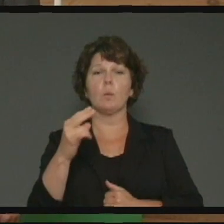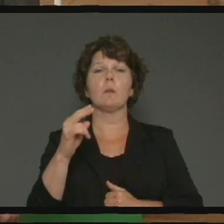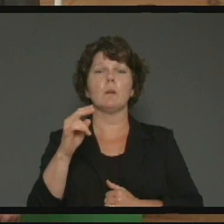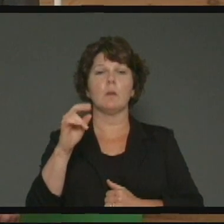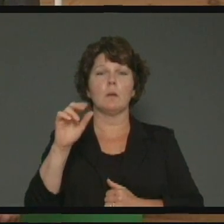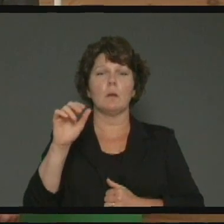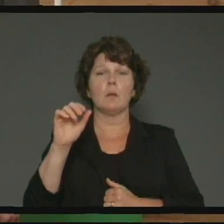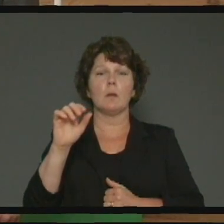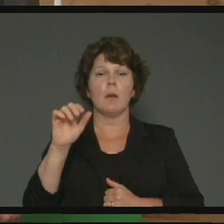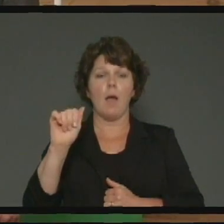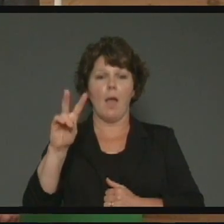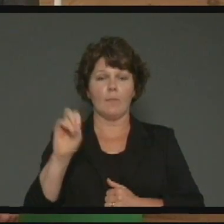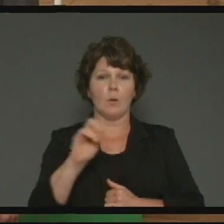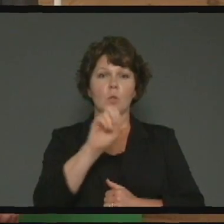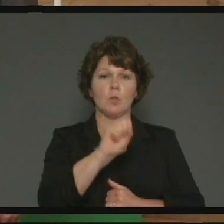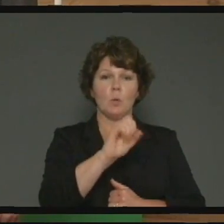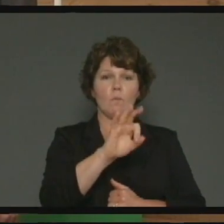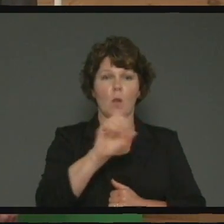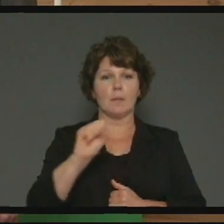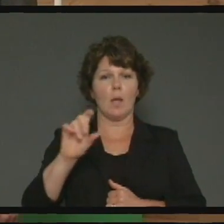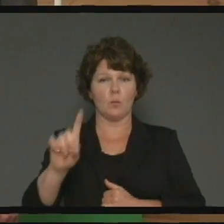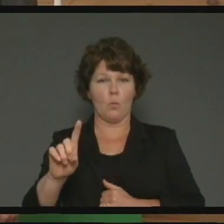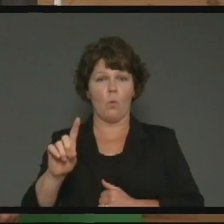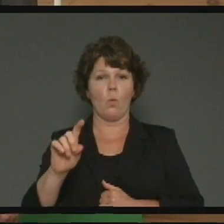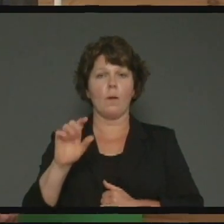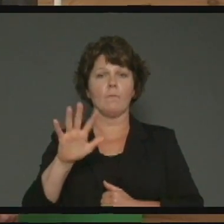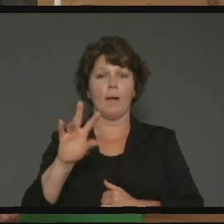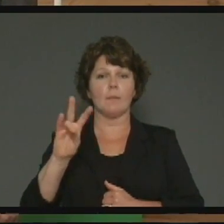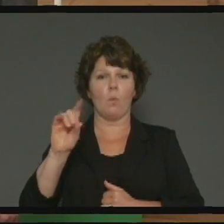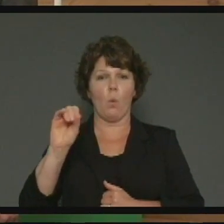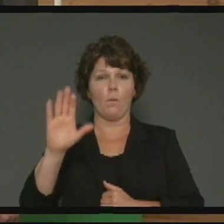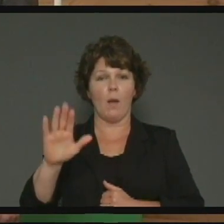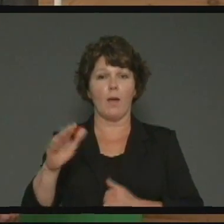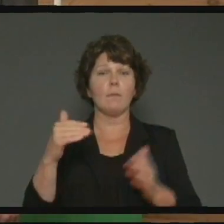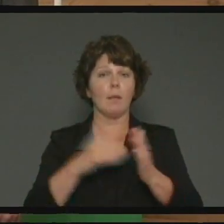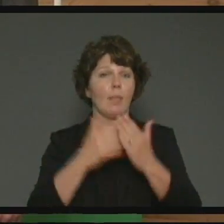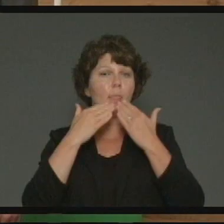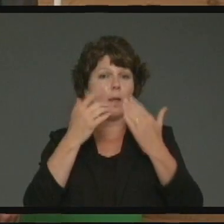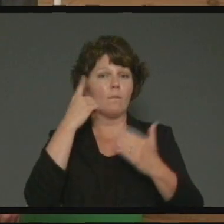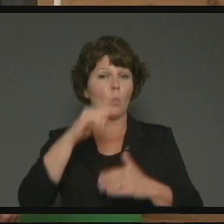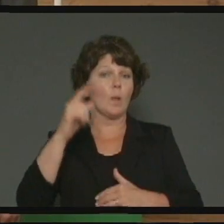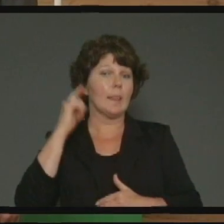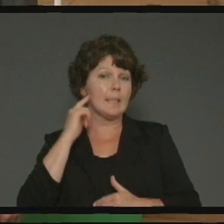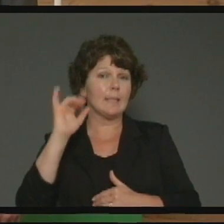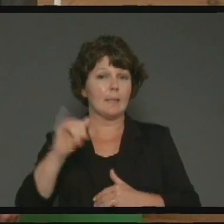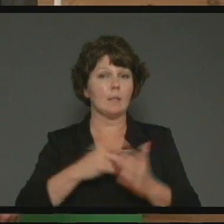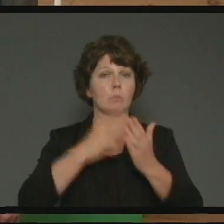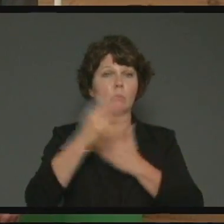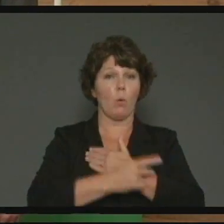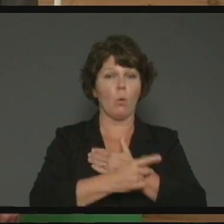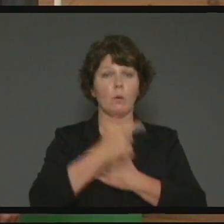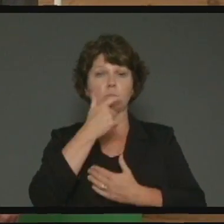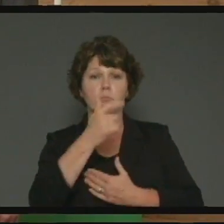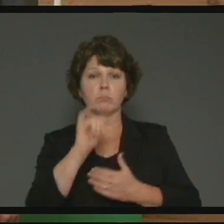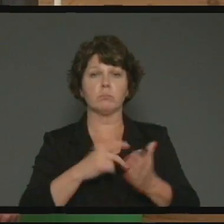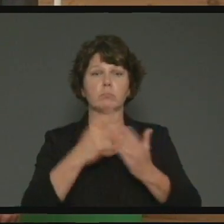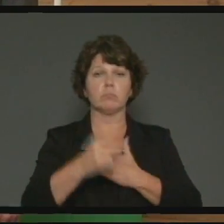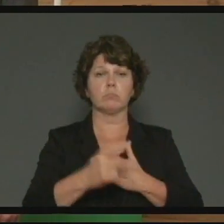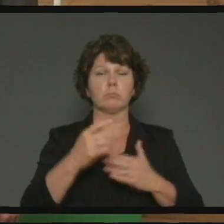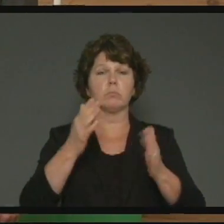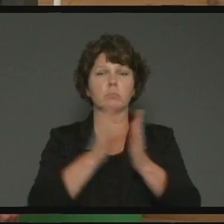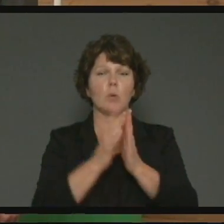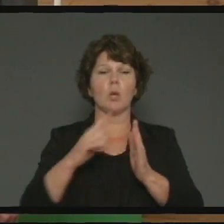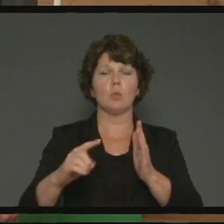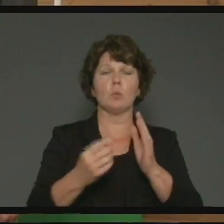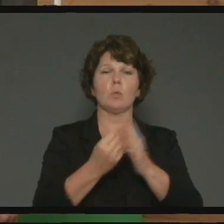South Dakota. Again, thank you for listening to this program. We pray that you may grow in the grace and knowledge of